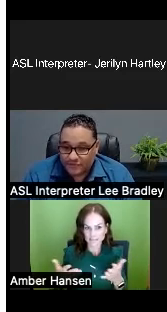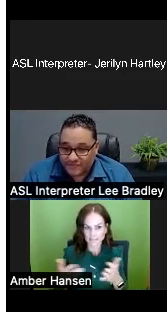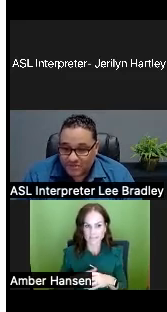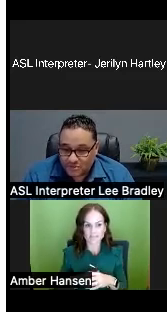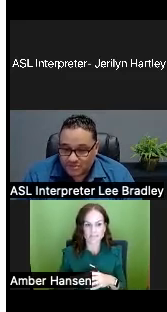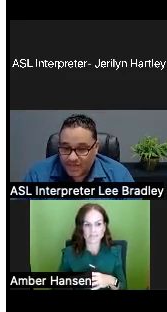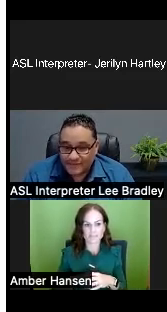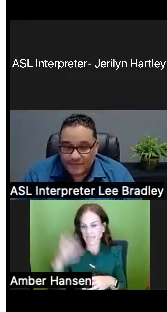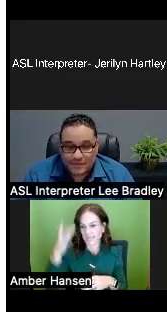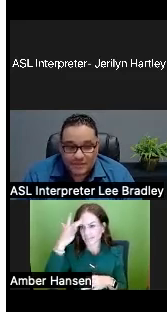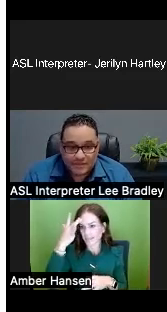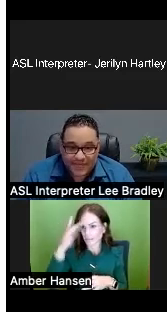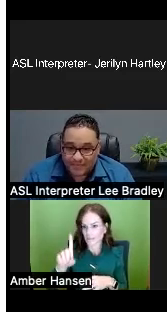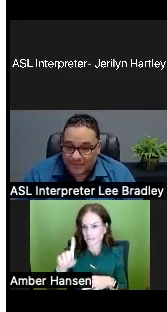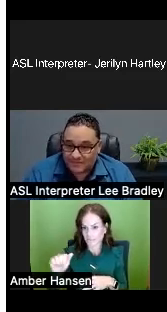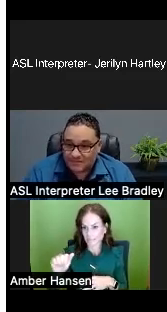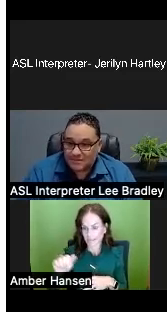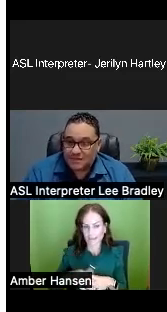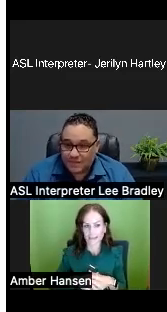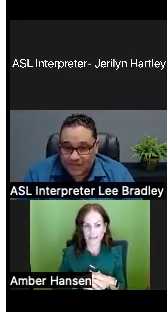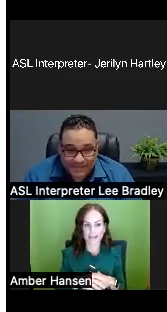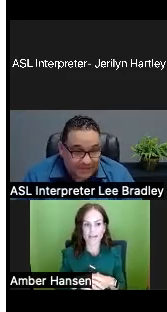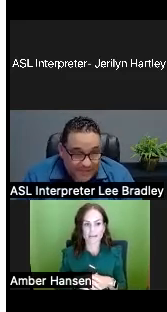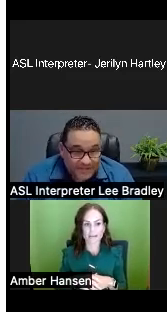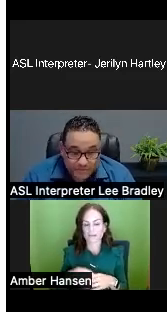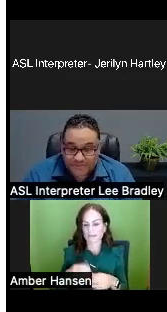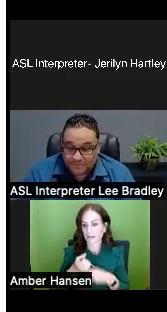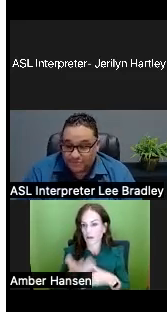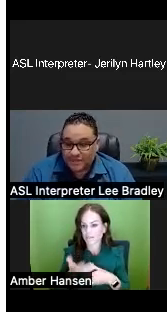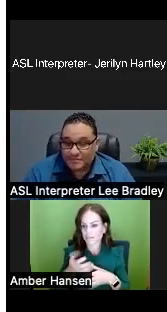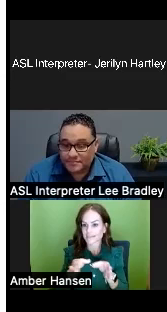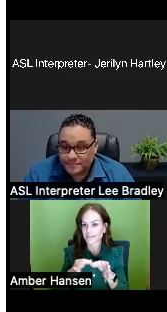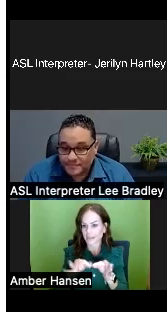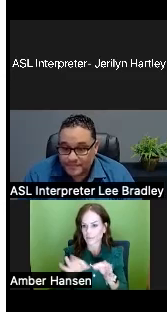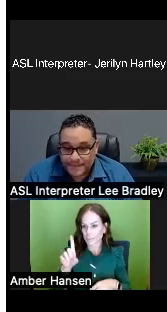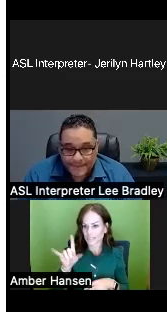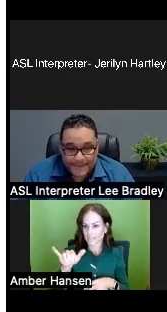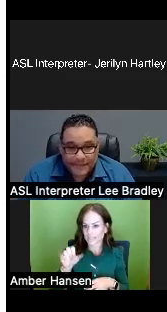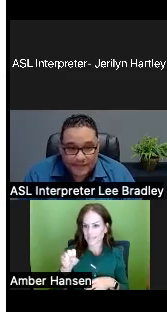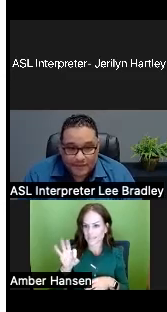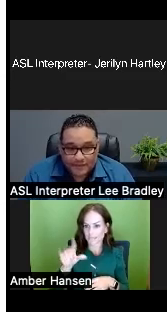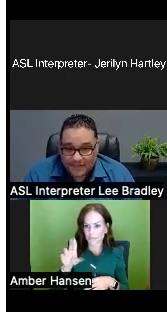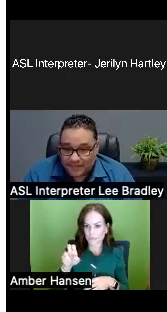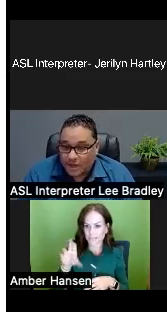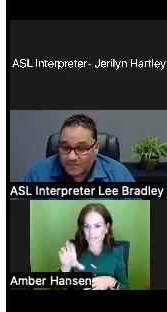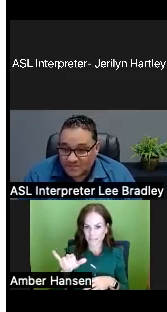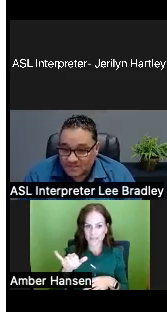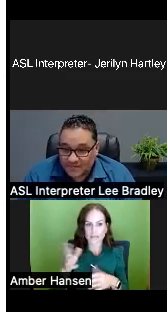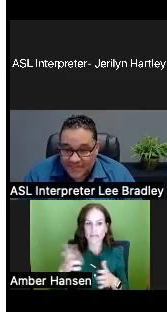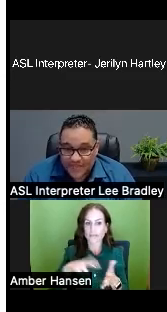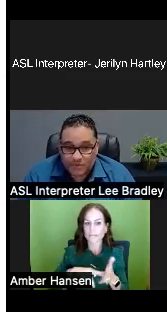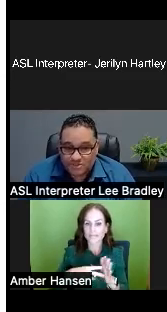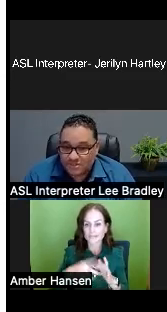And for the functional side, that means intellectual disability, and it